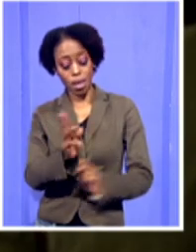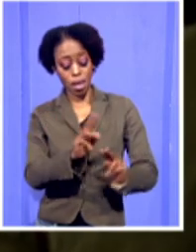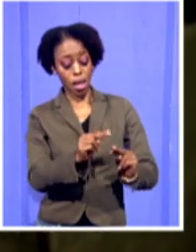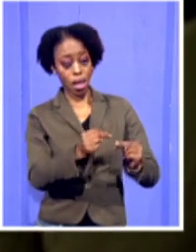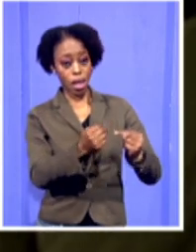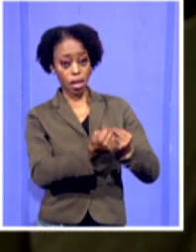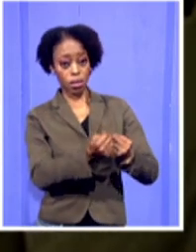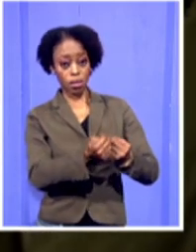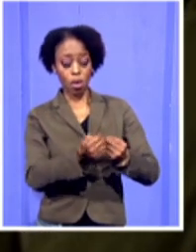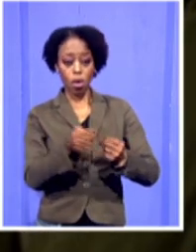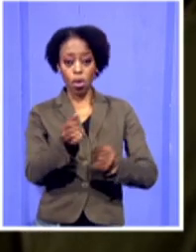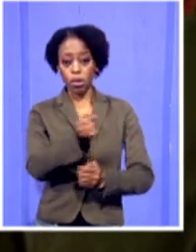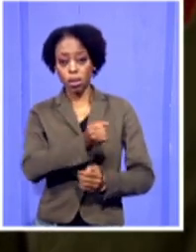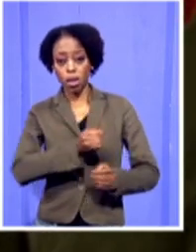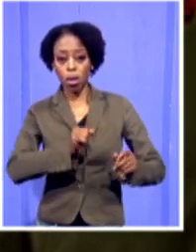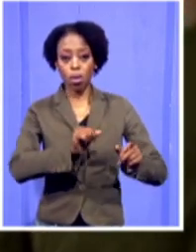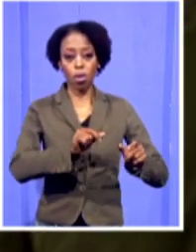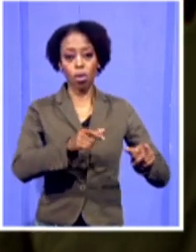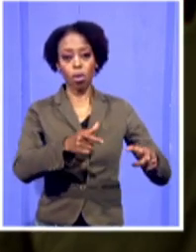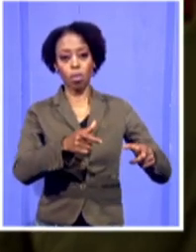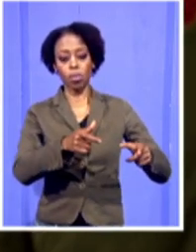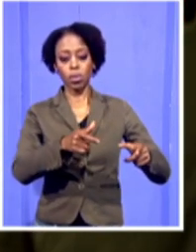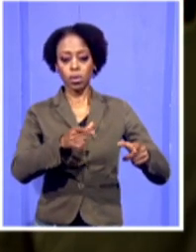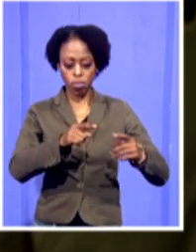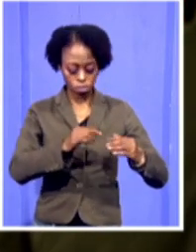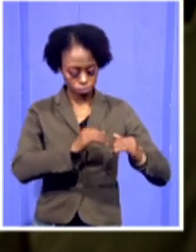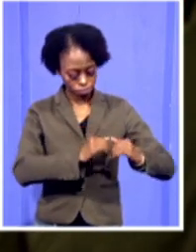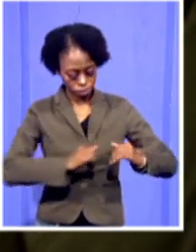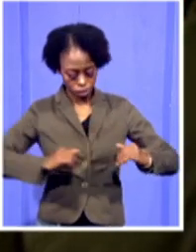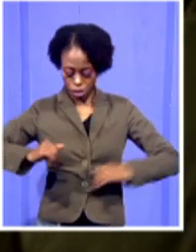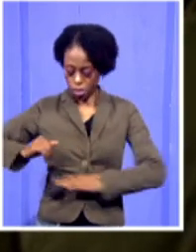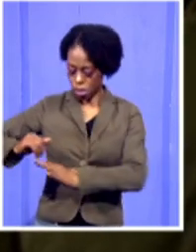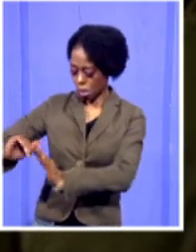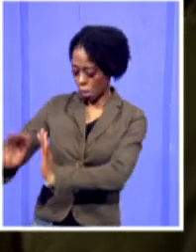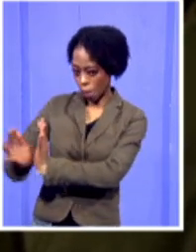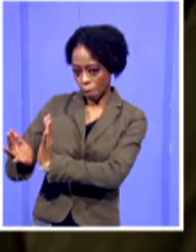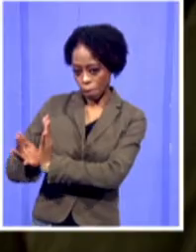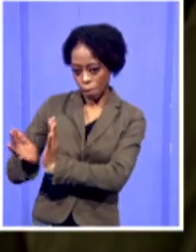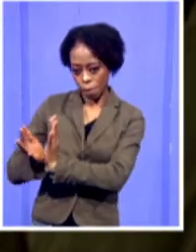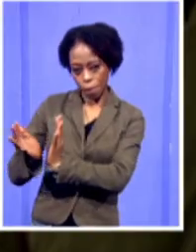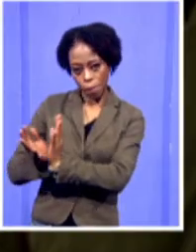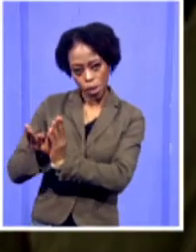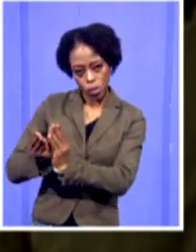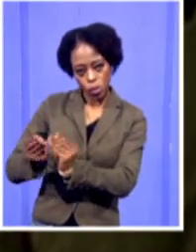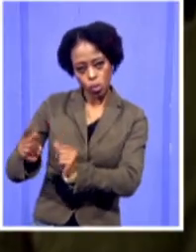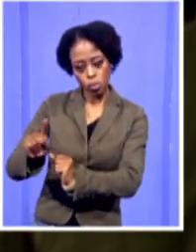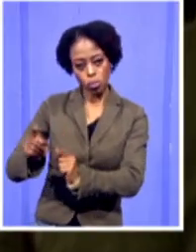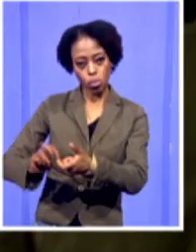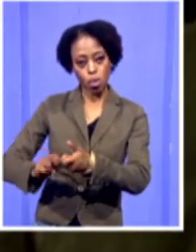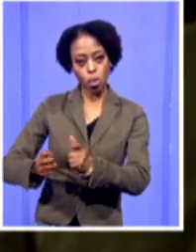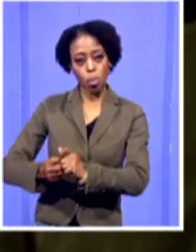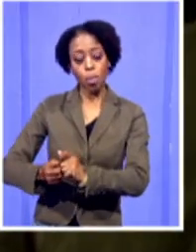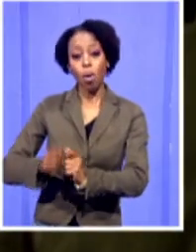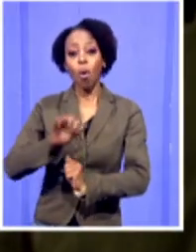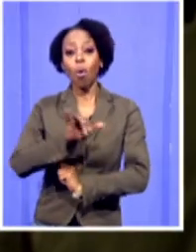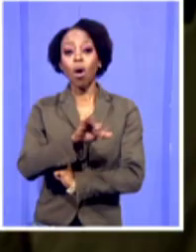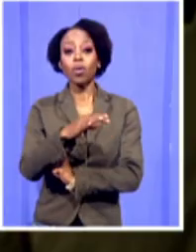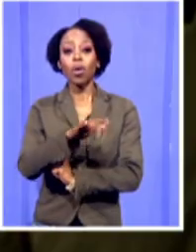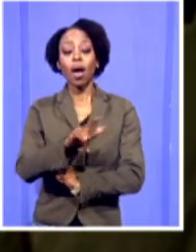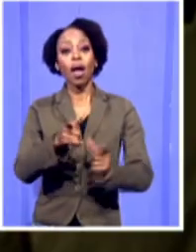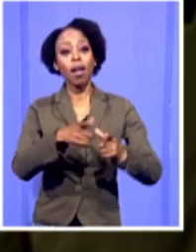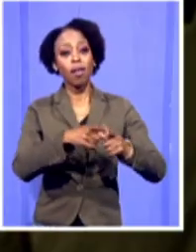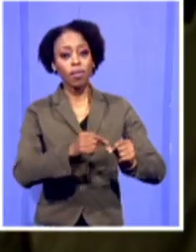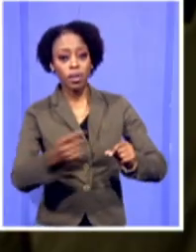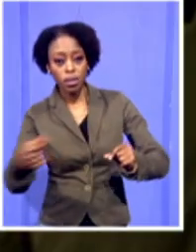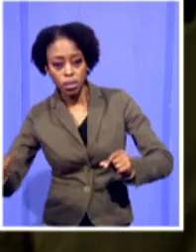or the steering committee must then be convened separately and deal with that matter. Once YCL finishes, there will